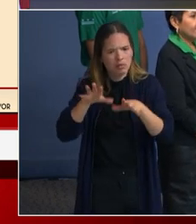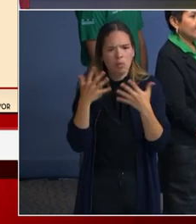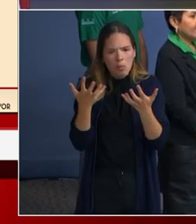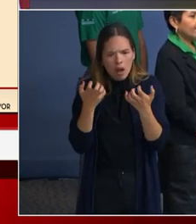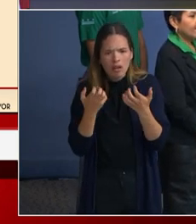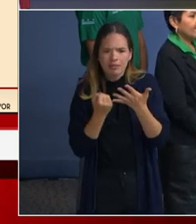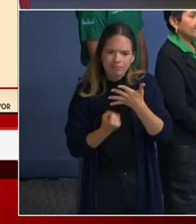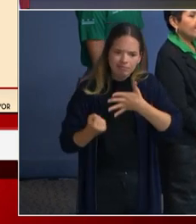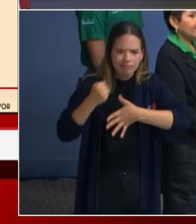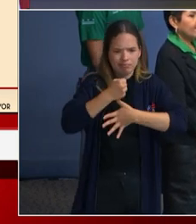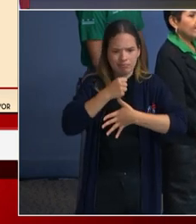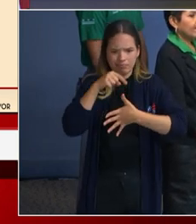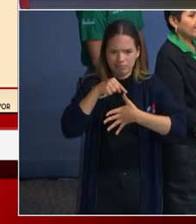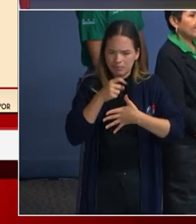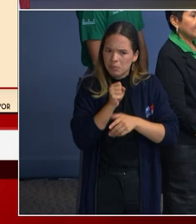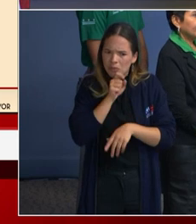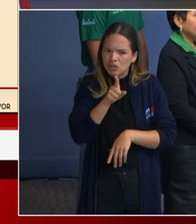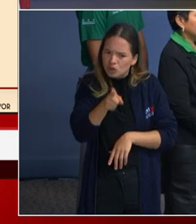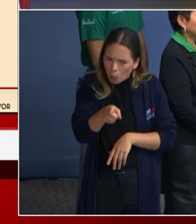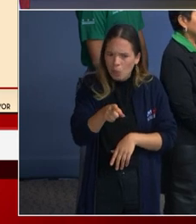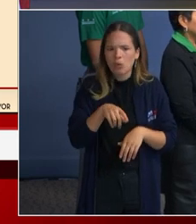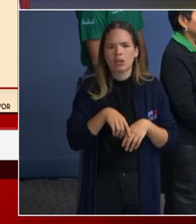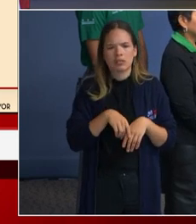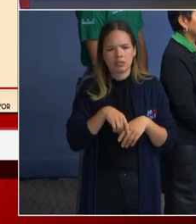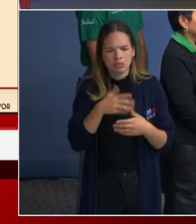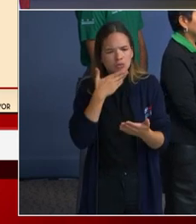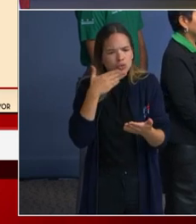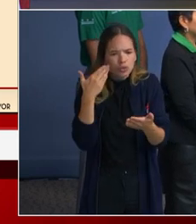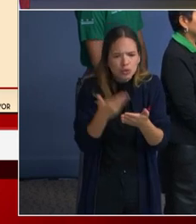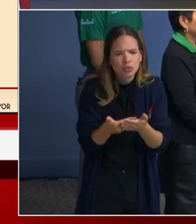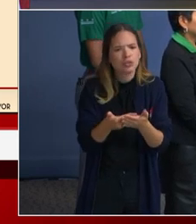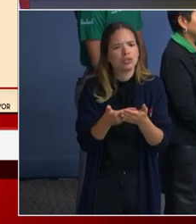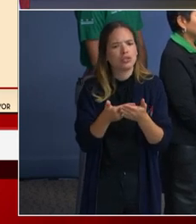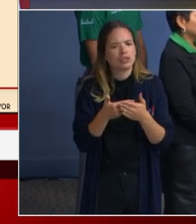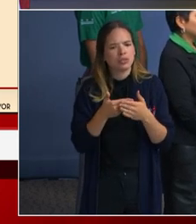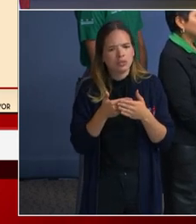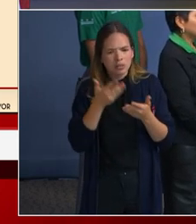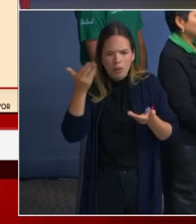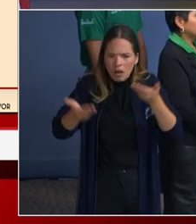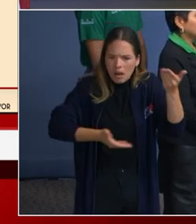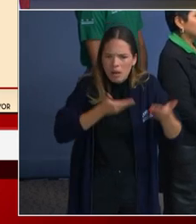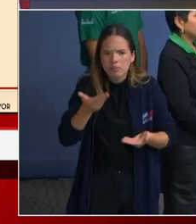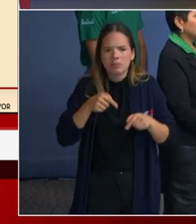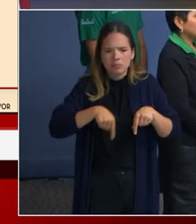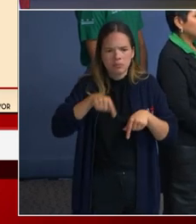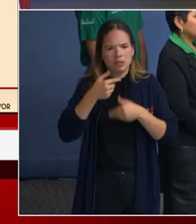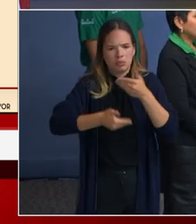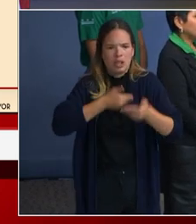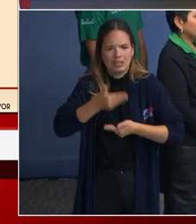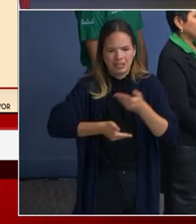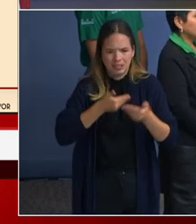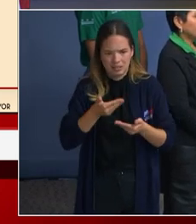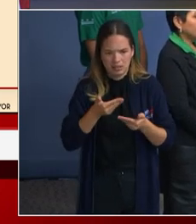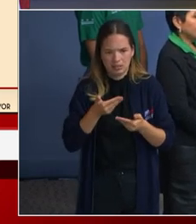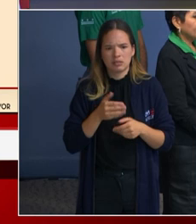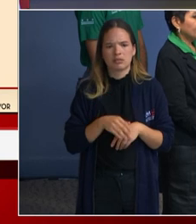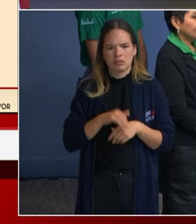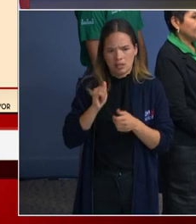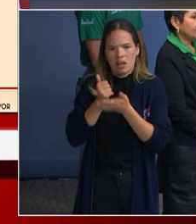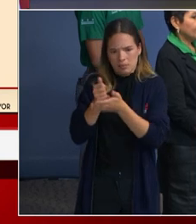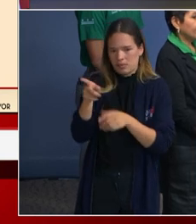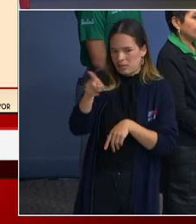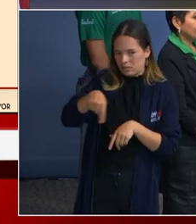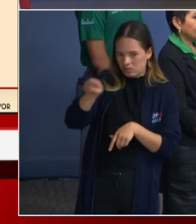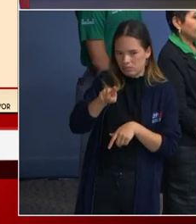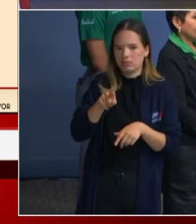a humane and an efficient welcome process that will allow people to move on to their final